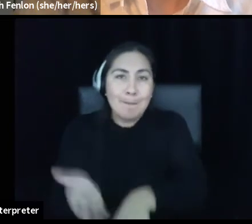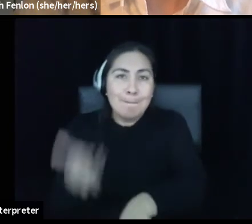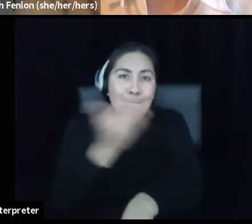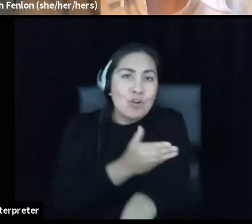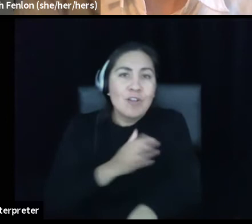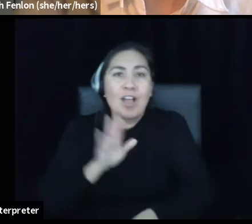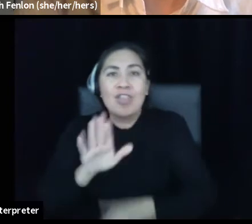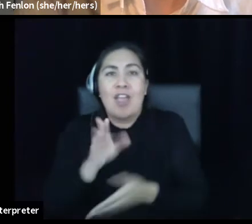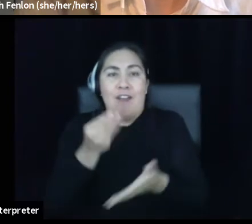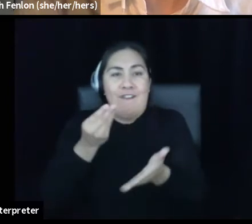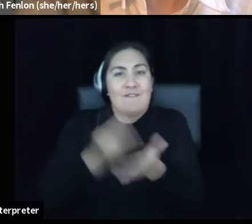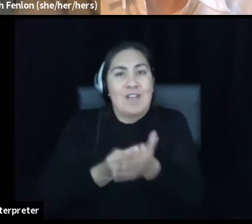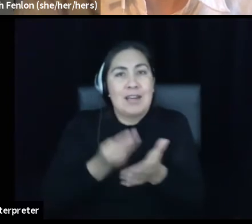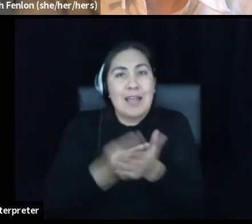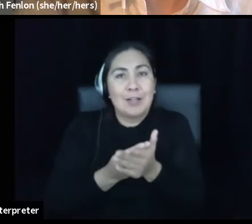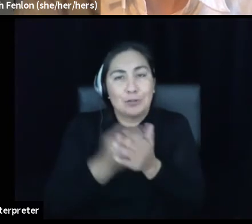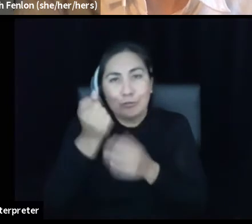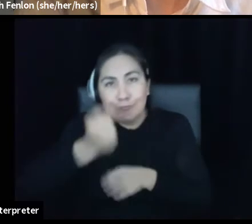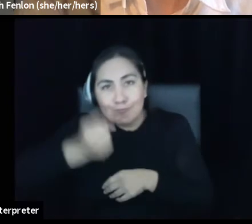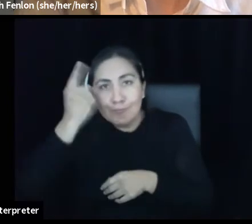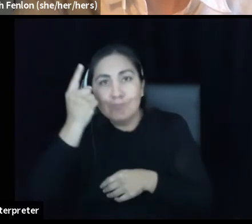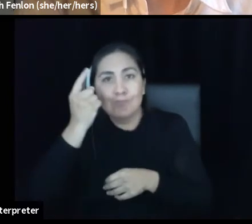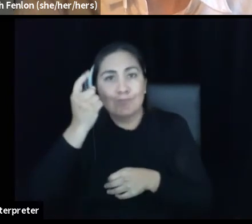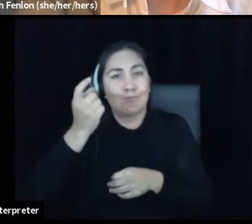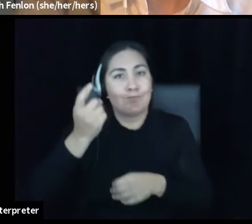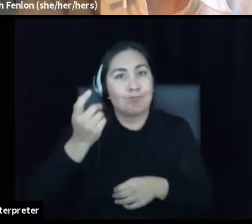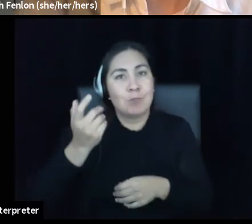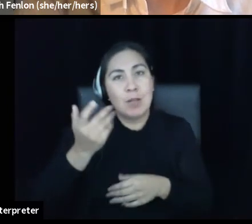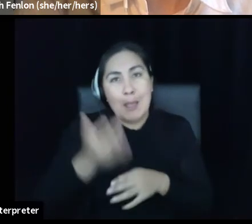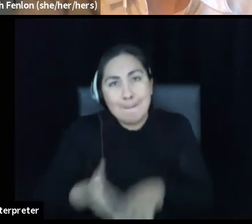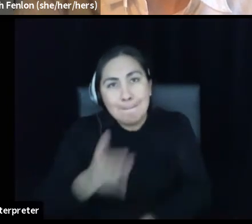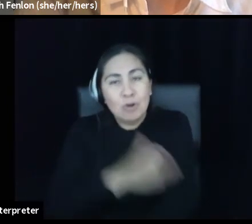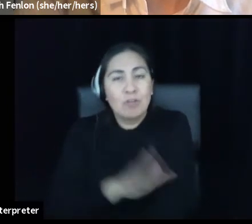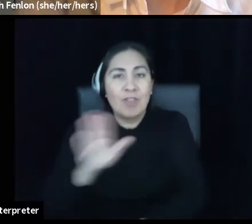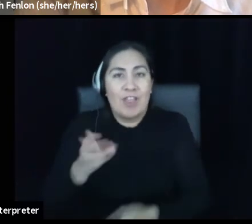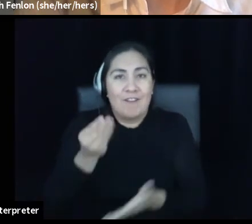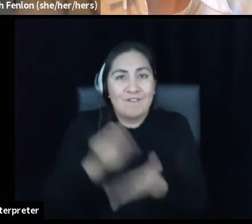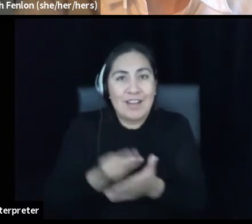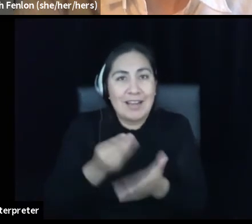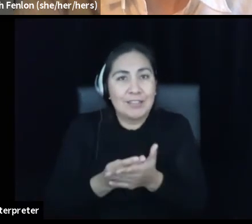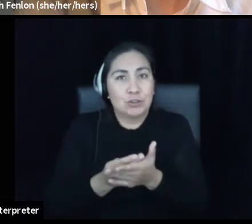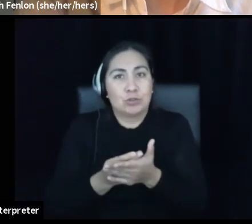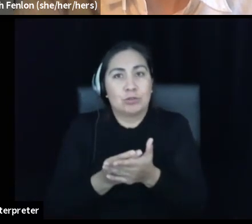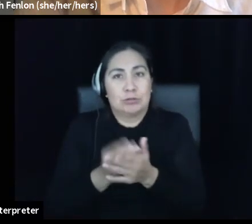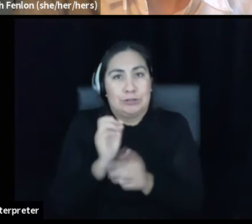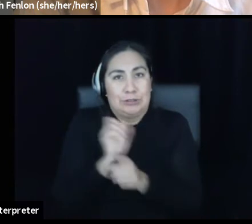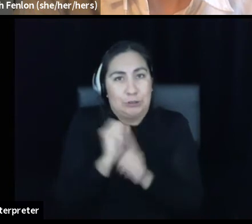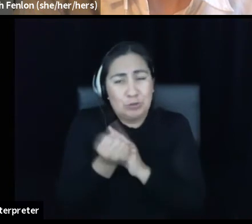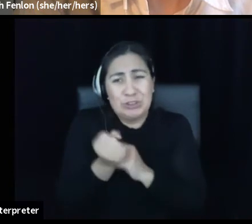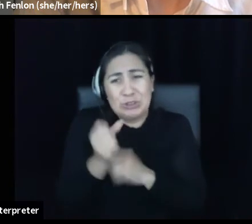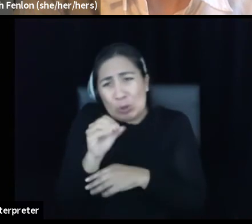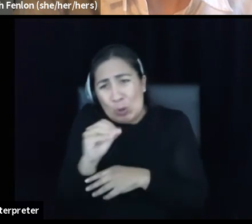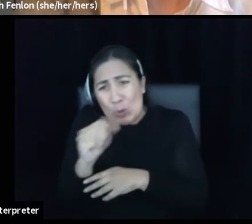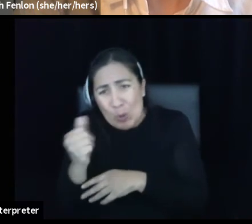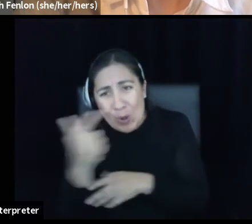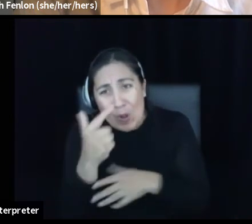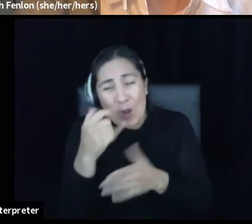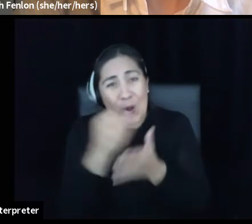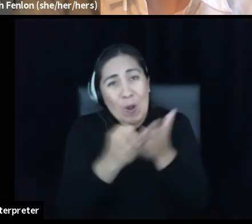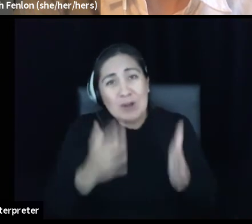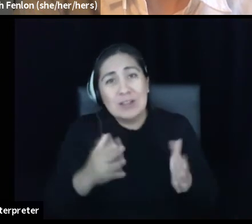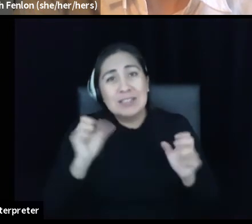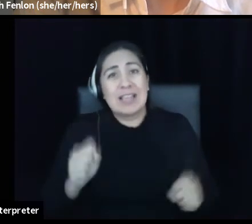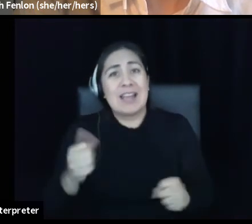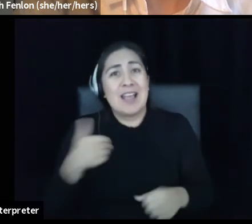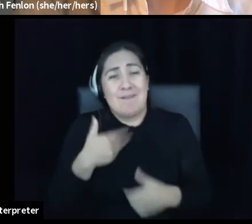financial literacy and improve their financial well-being so that all artists can have sustainable